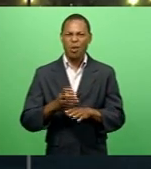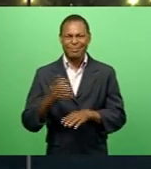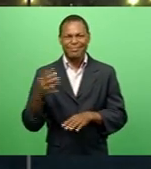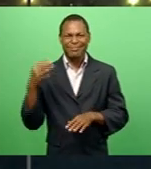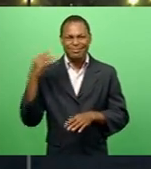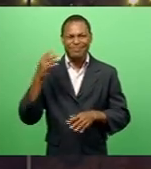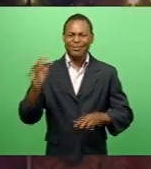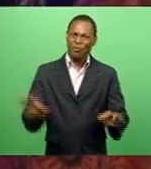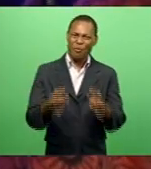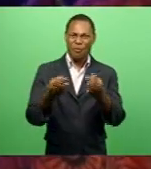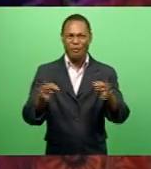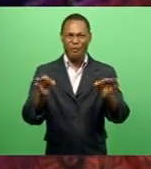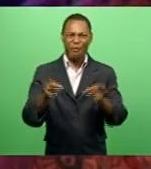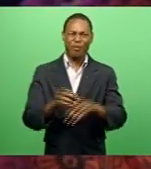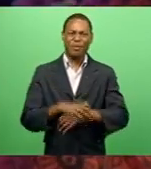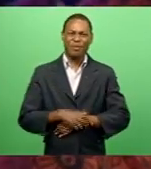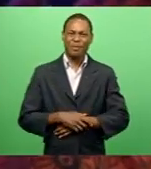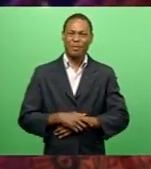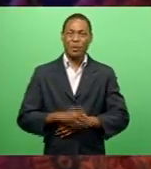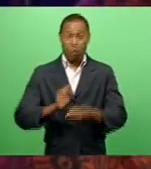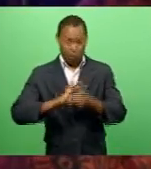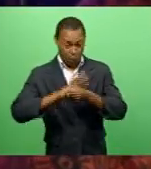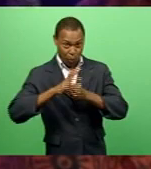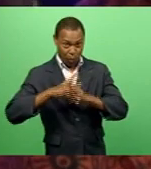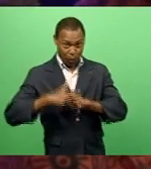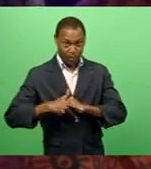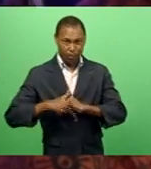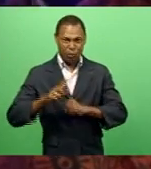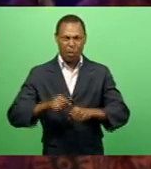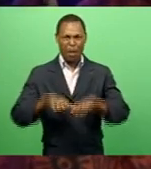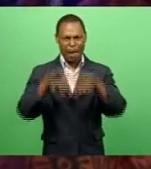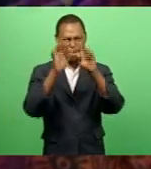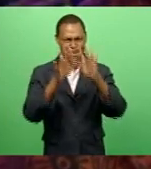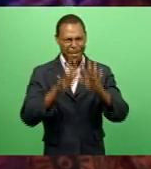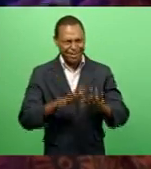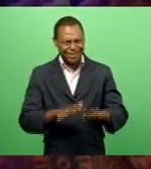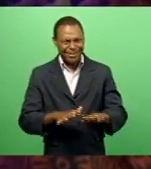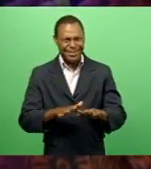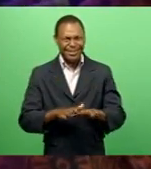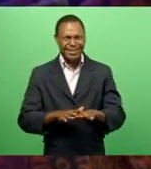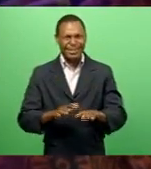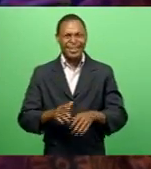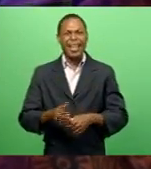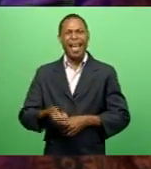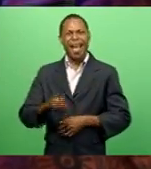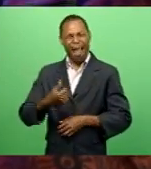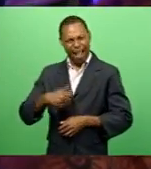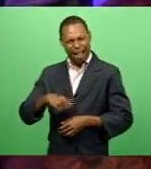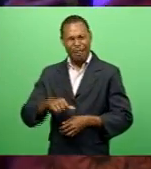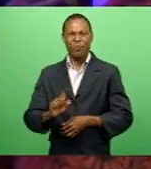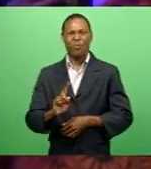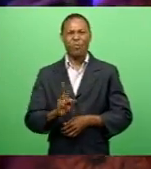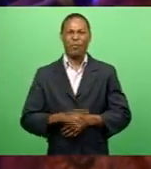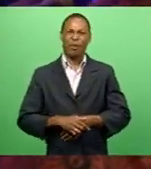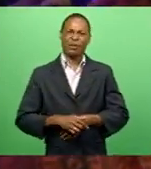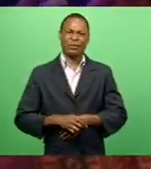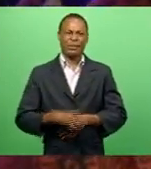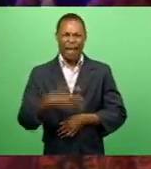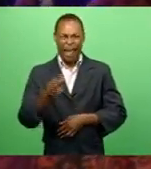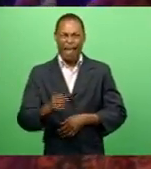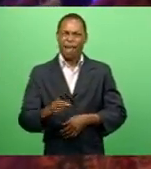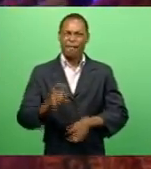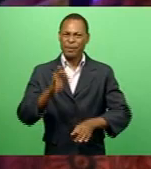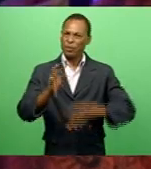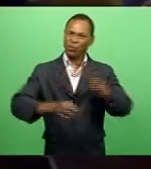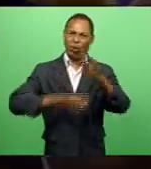Back. Wanganimbarravi says COVID-19 is a blessing in disguise, as it has allowed him to put his album together after being laid